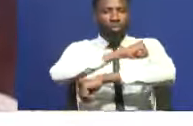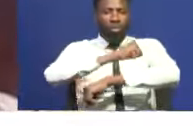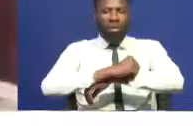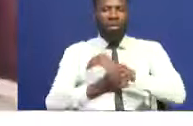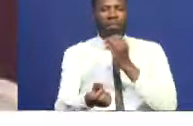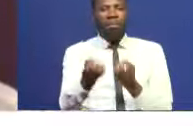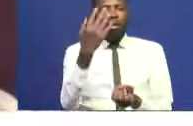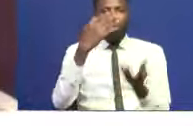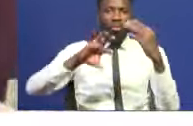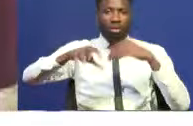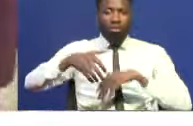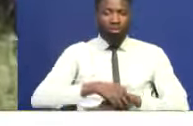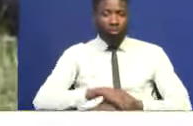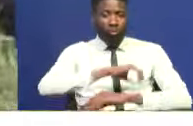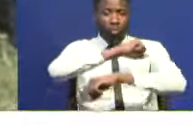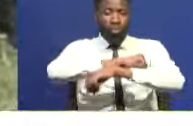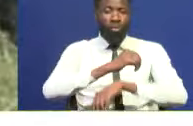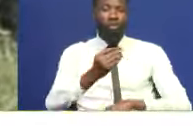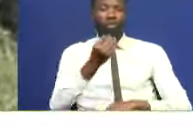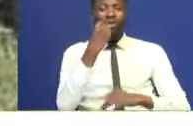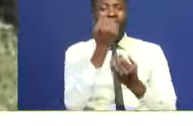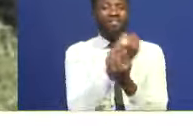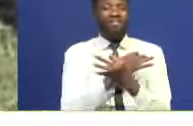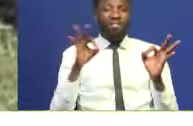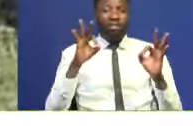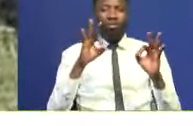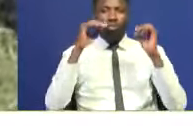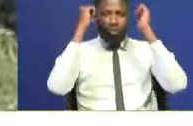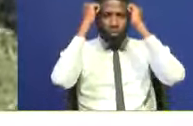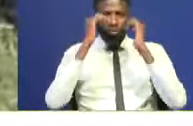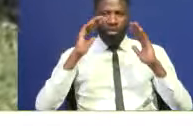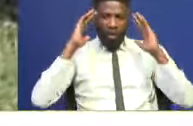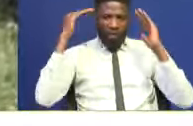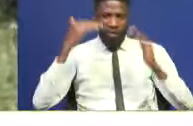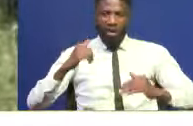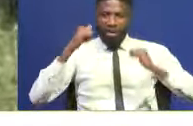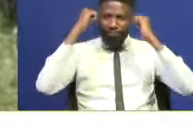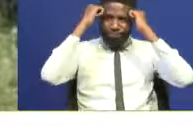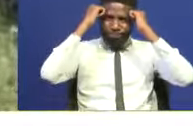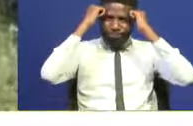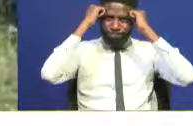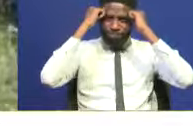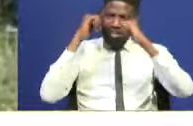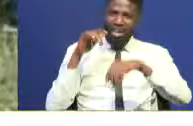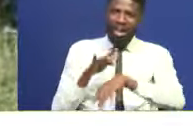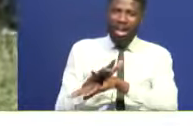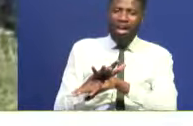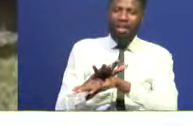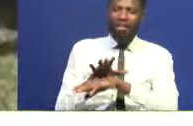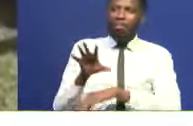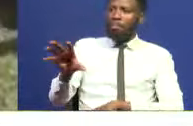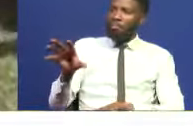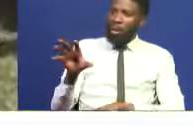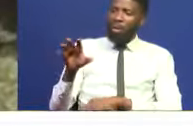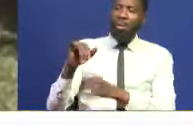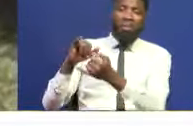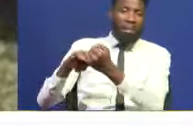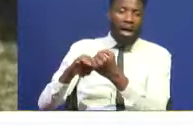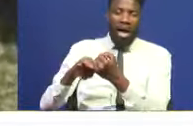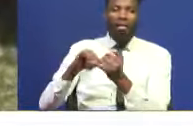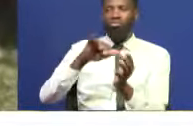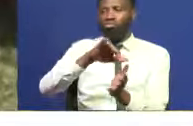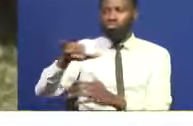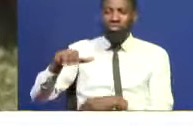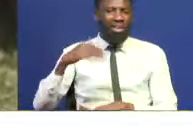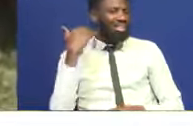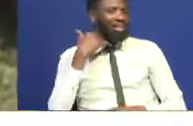With free meals in school, more learners will focus on studies, helping them stay away from early marriages, crime, among other vices